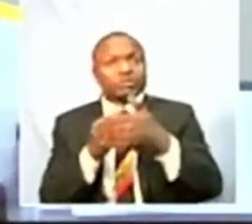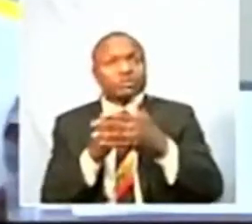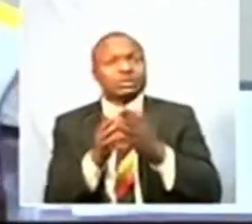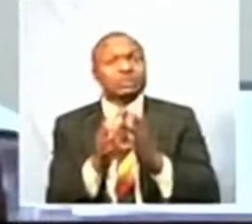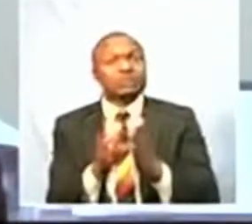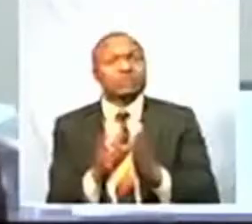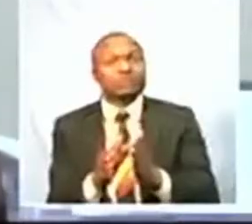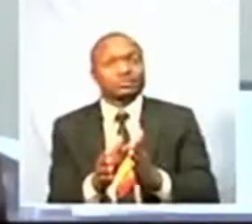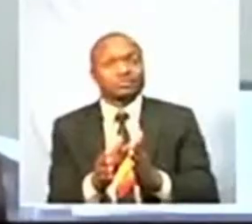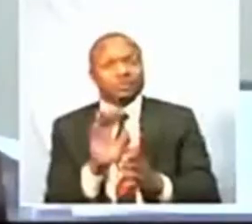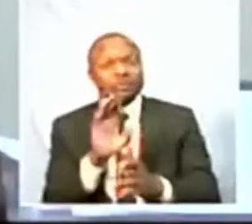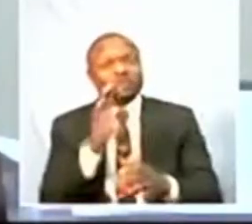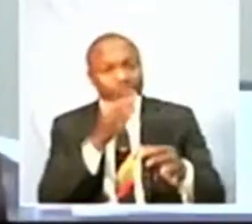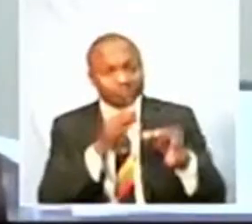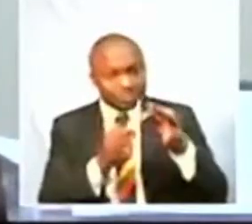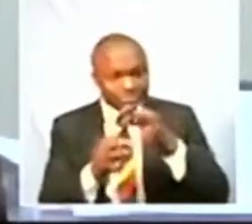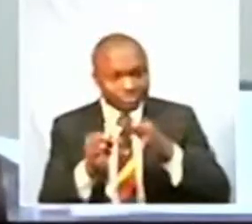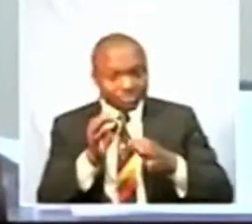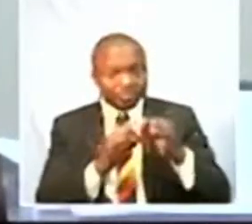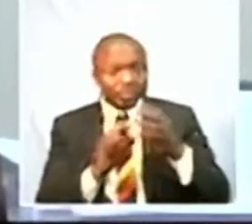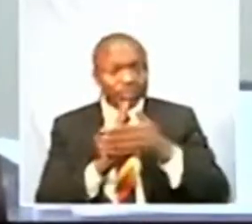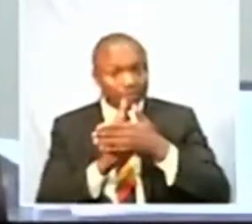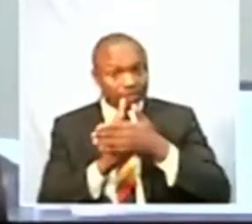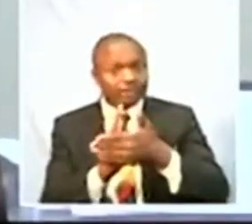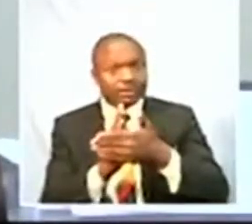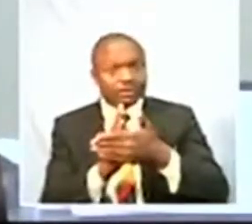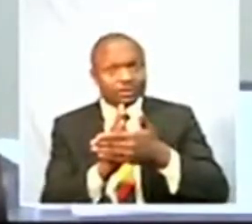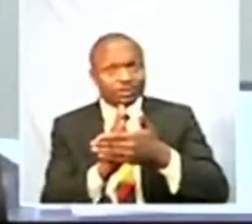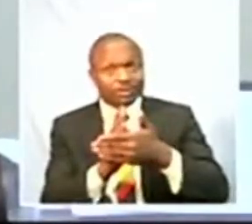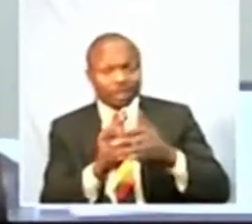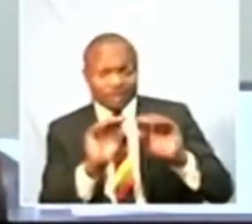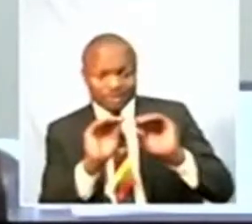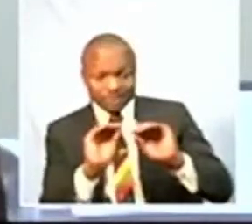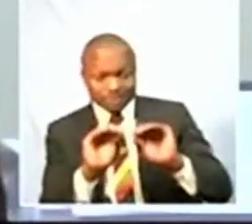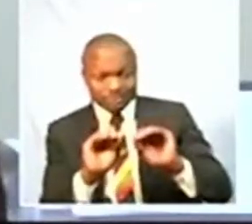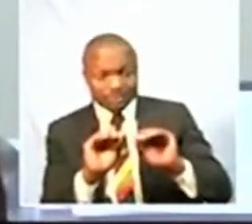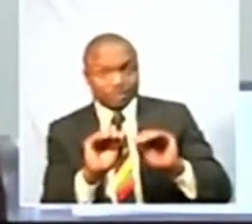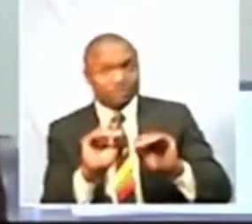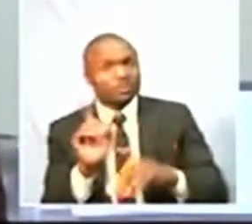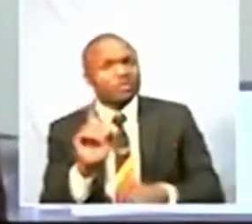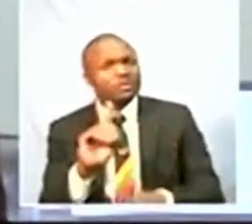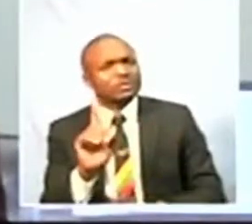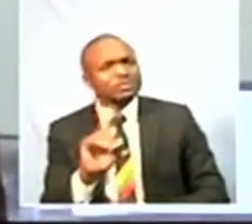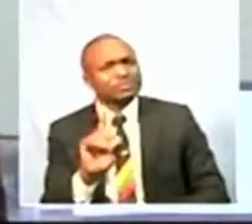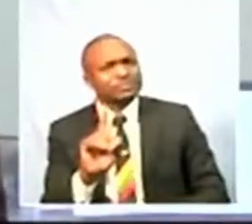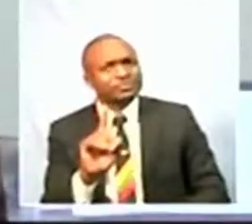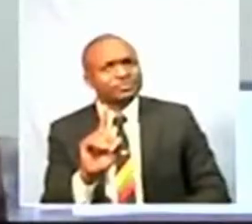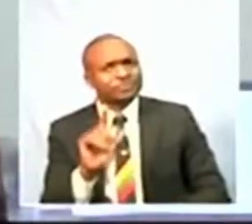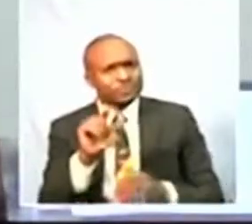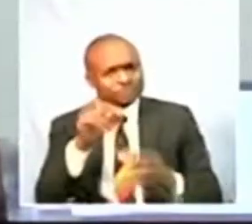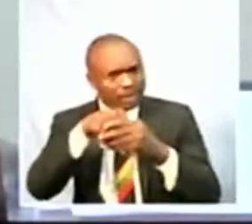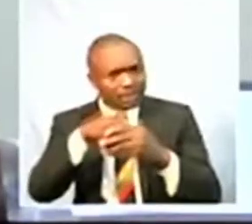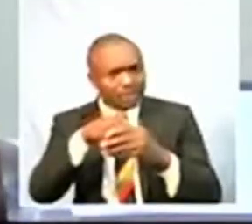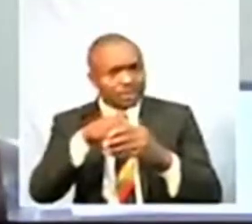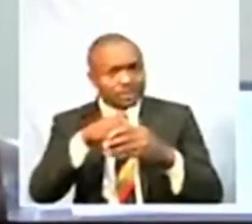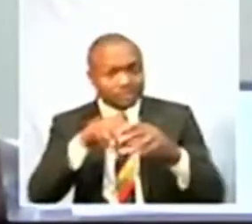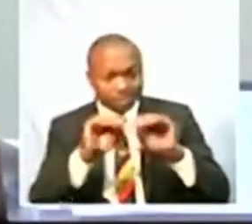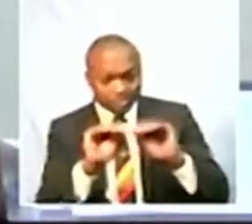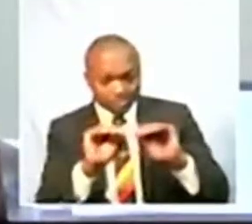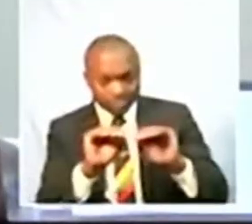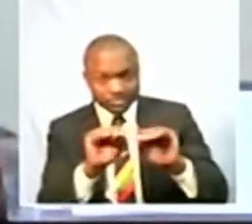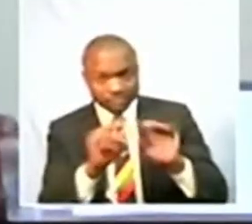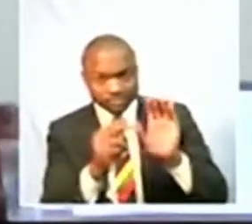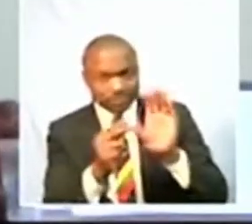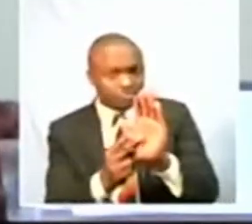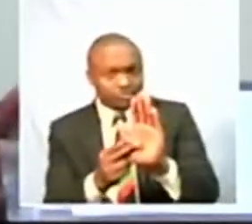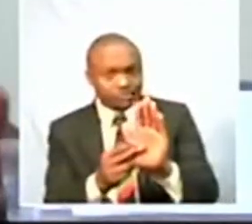Your justification was that you are guided by the circulars. So I want to learn, where in the circulars does it